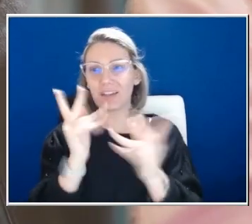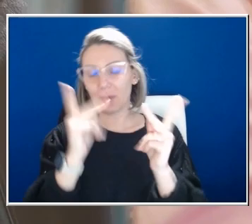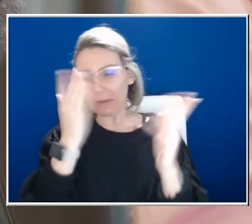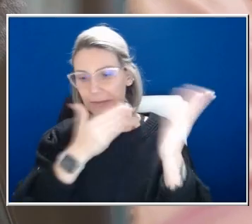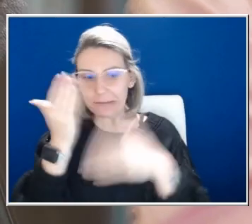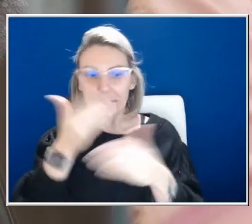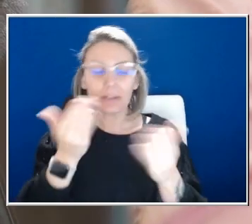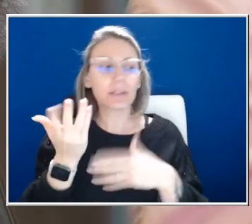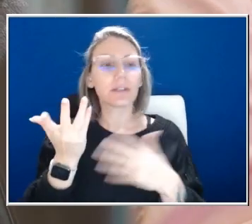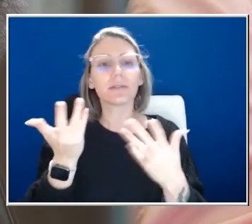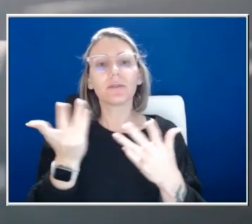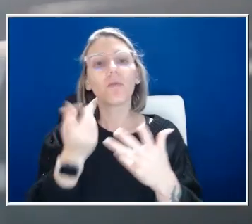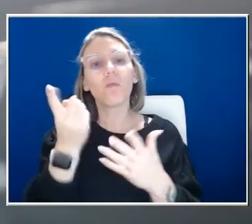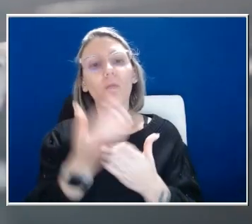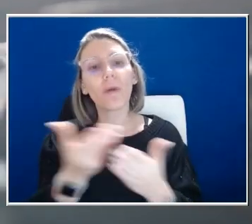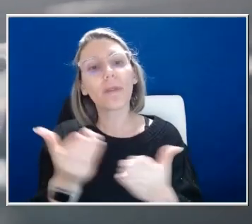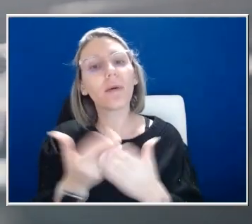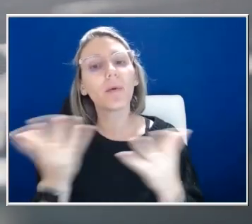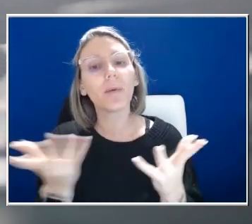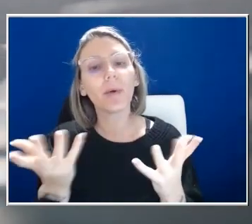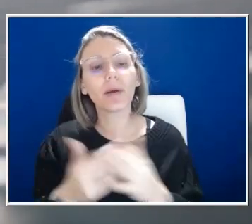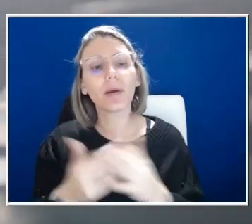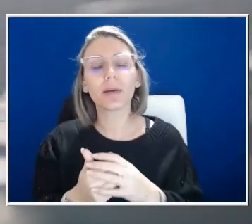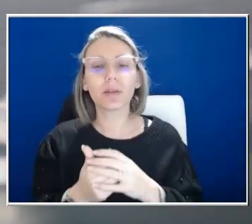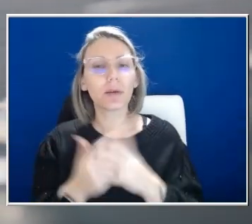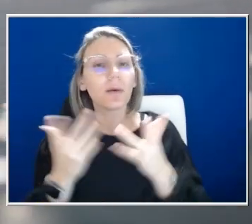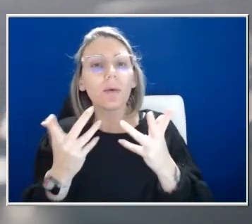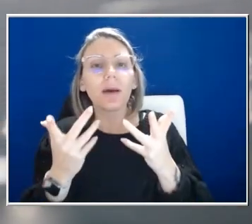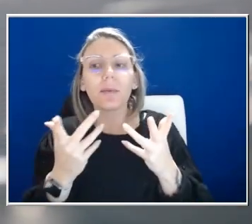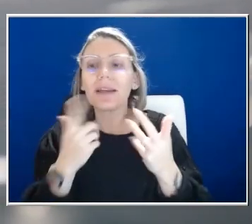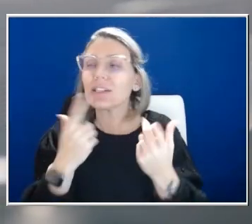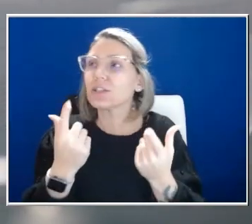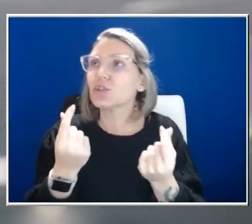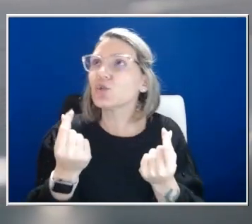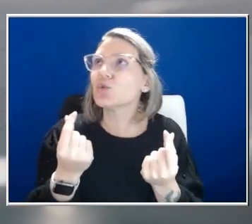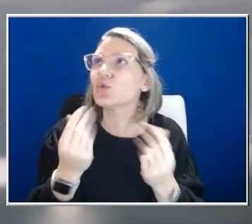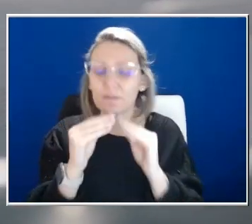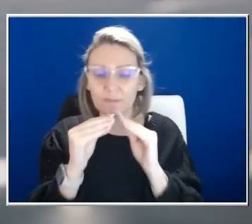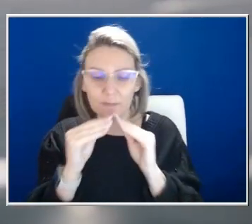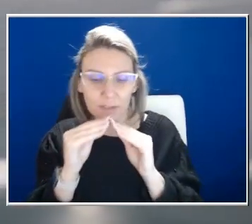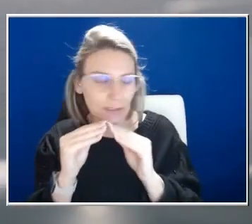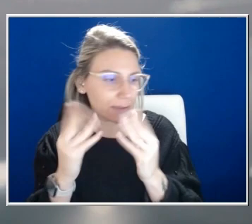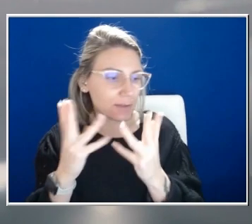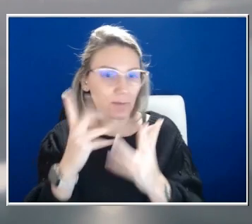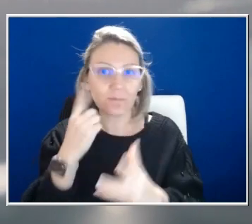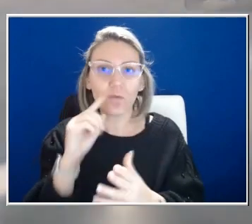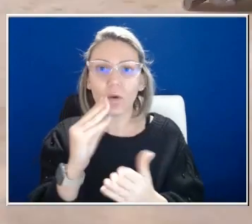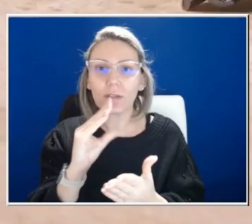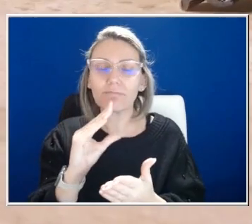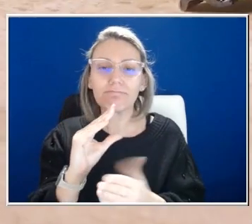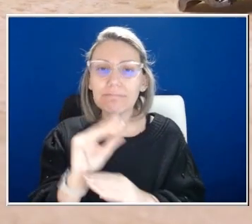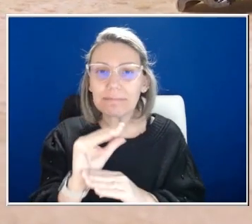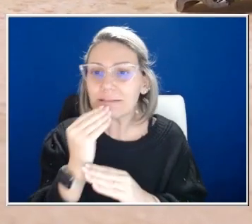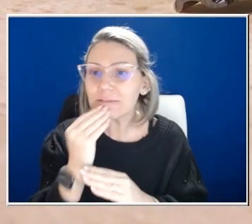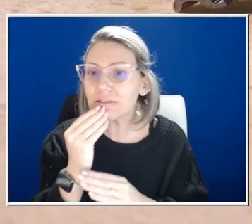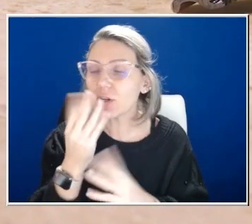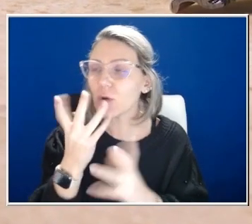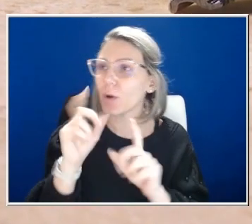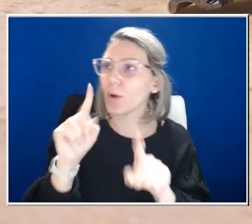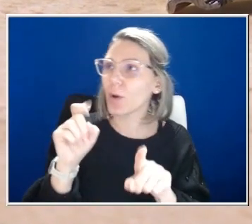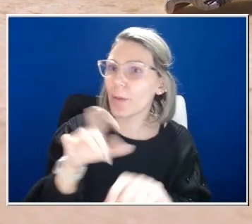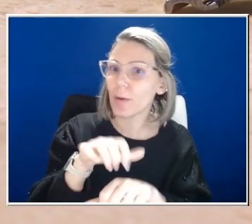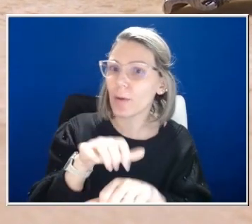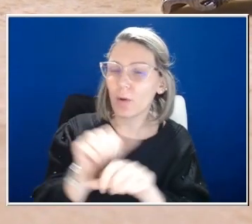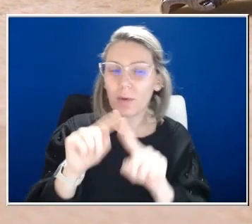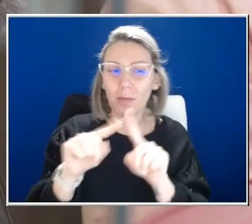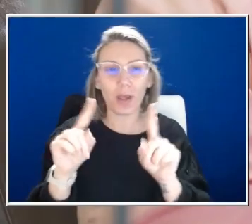overlooked is, what am I going to fix for my children for dinner today? I want to go to my appointment, but I don't have anybody to